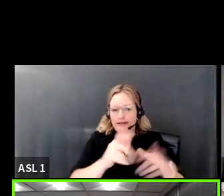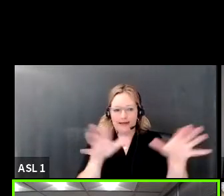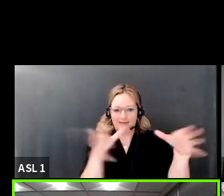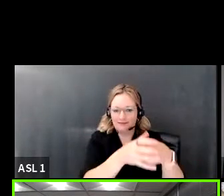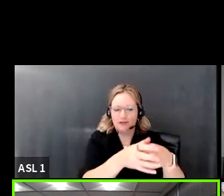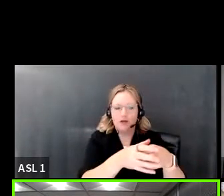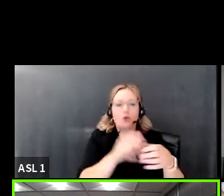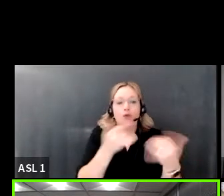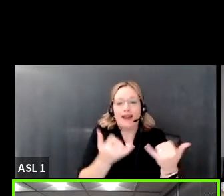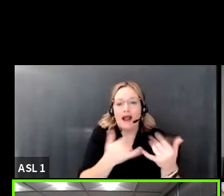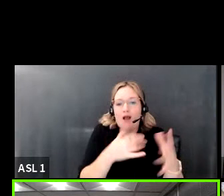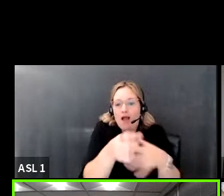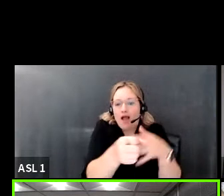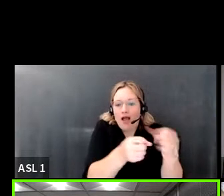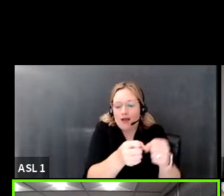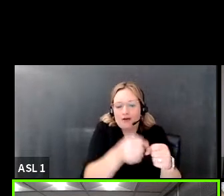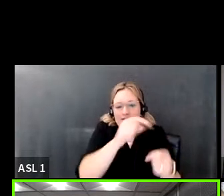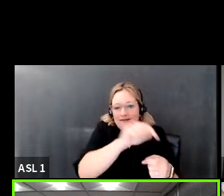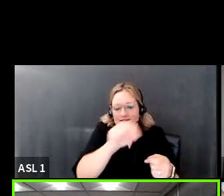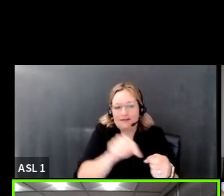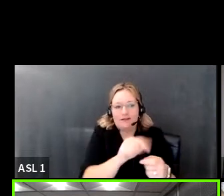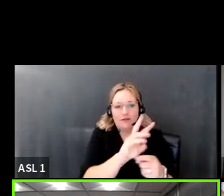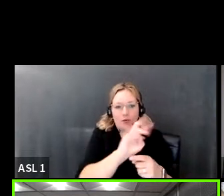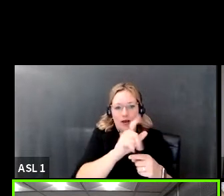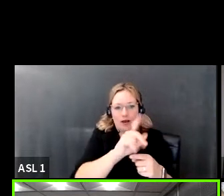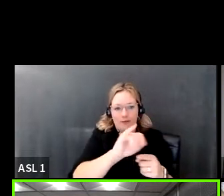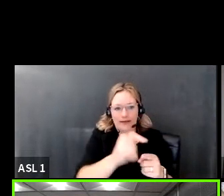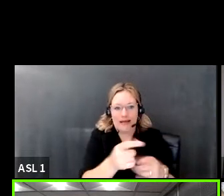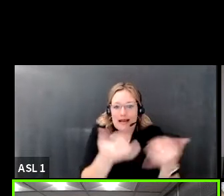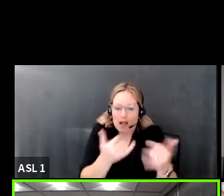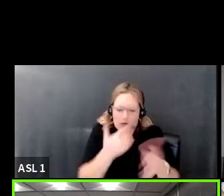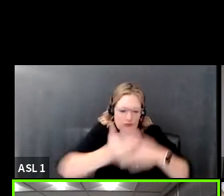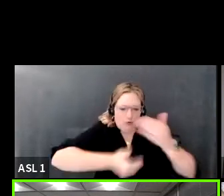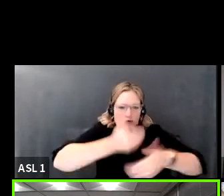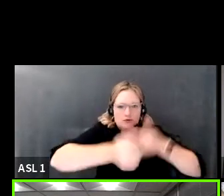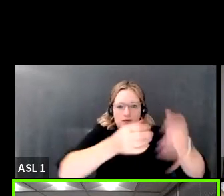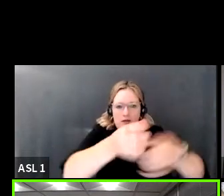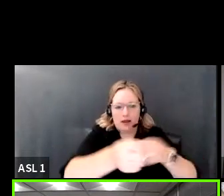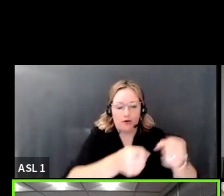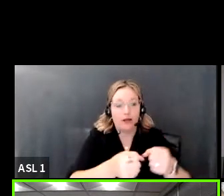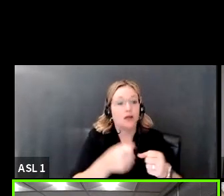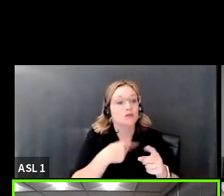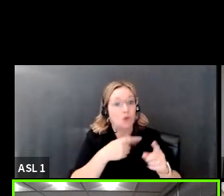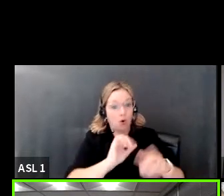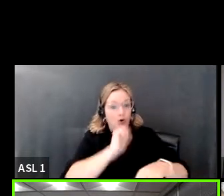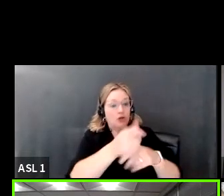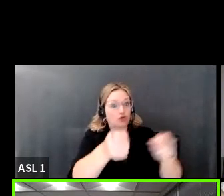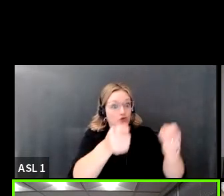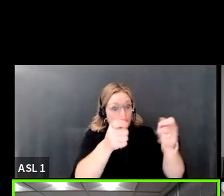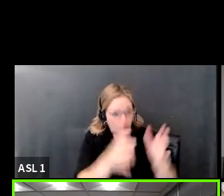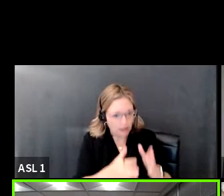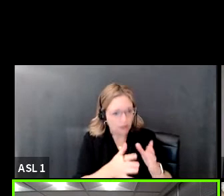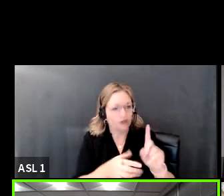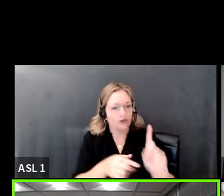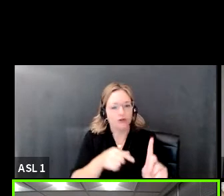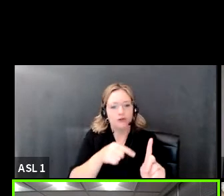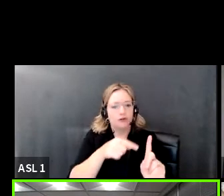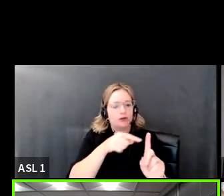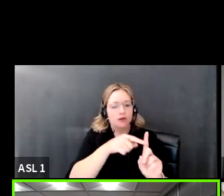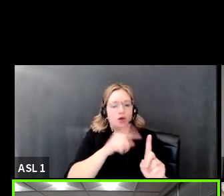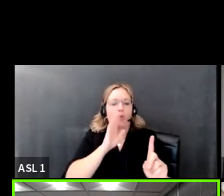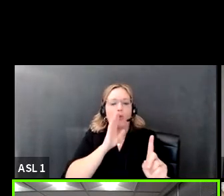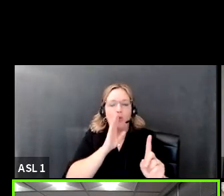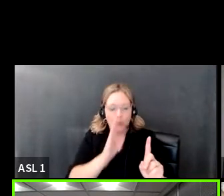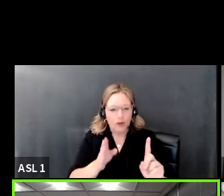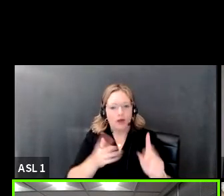director of community safety well-being and that will be one of the primary responsibilities of that new director it'll be a civilian member not a sworn member